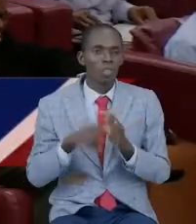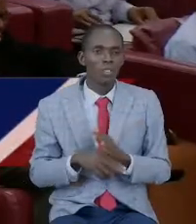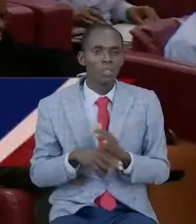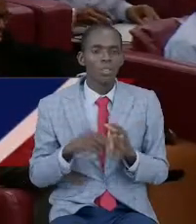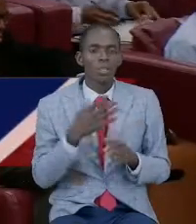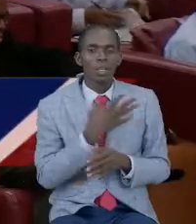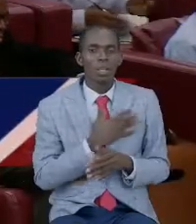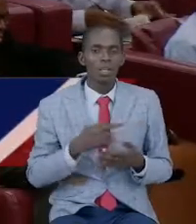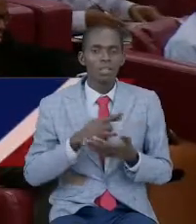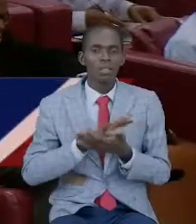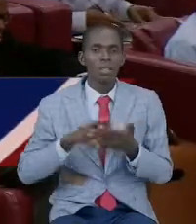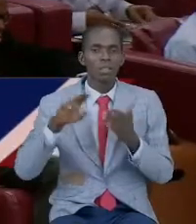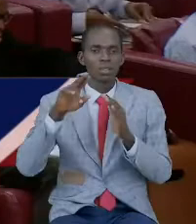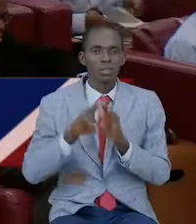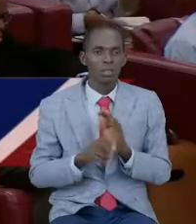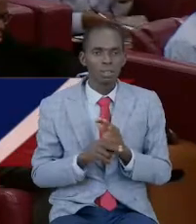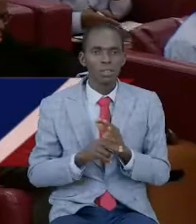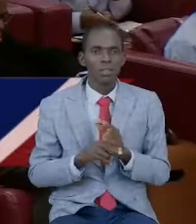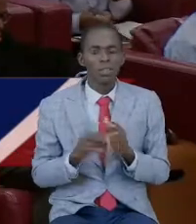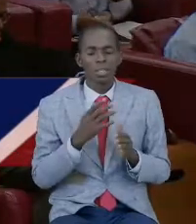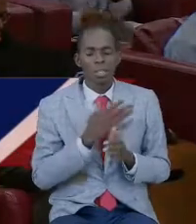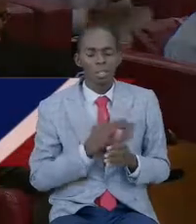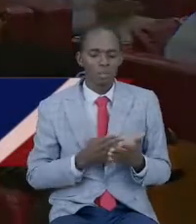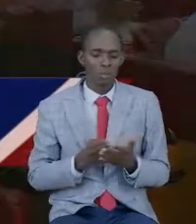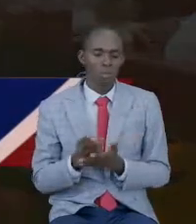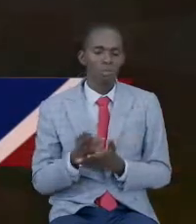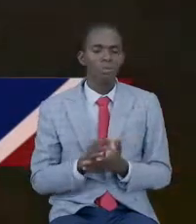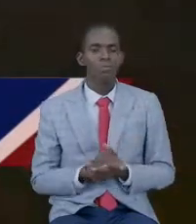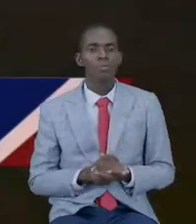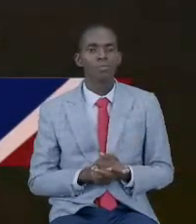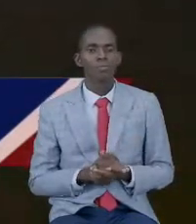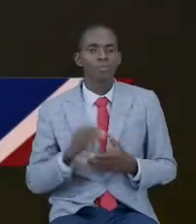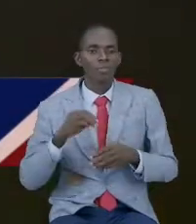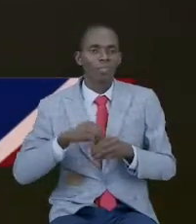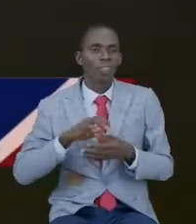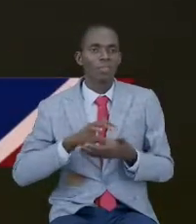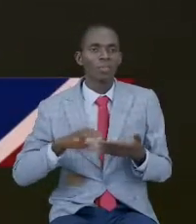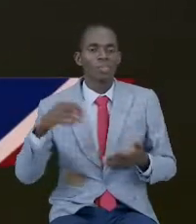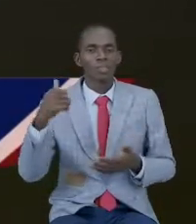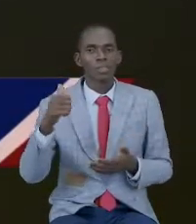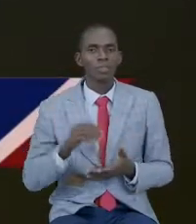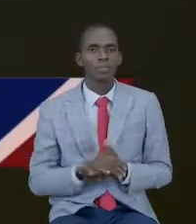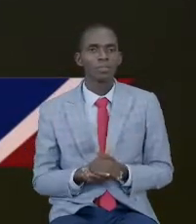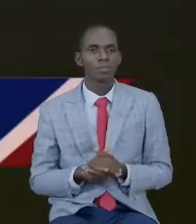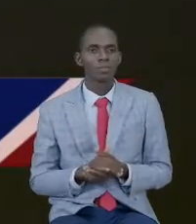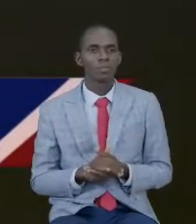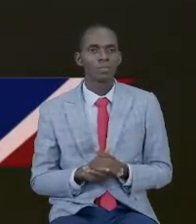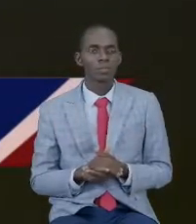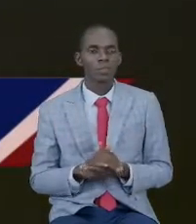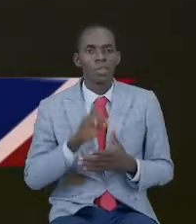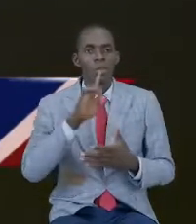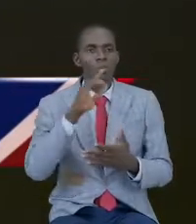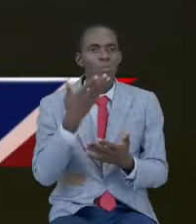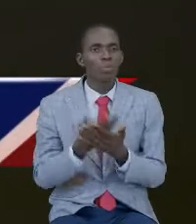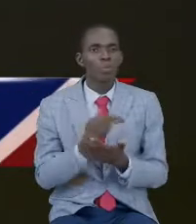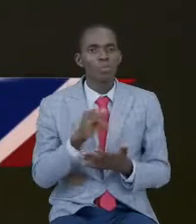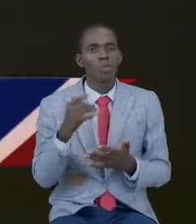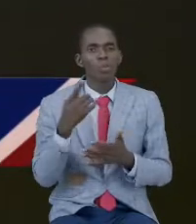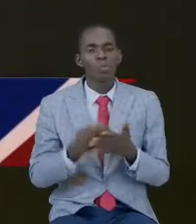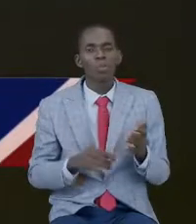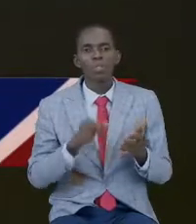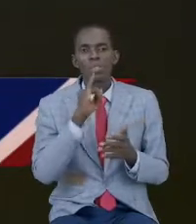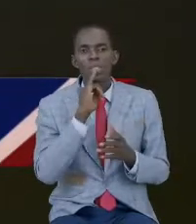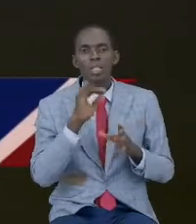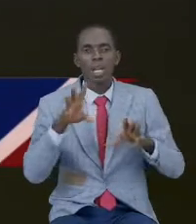and righteousness and truth. Verse 10, proving what is